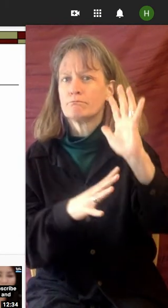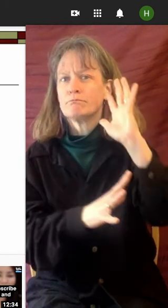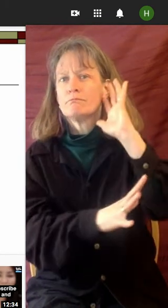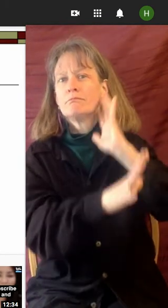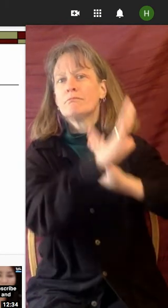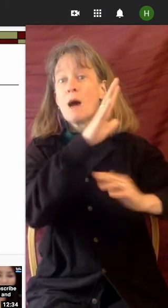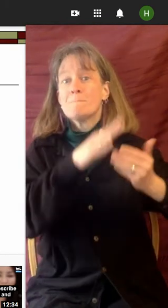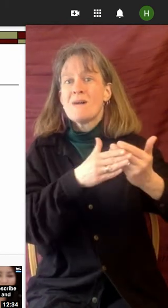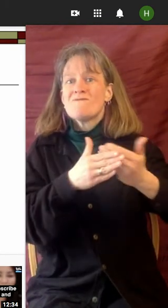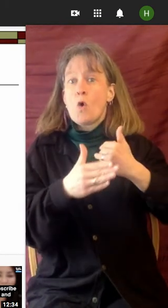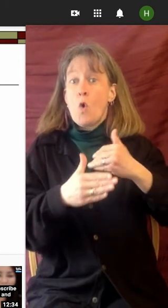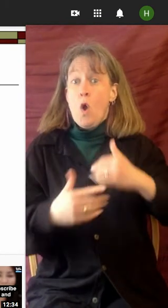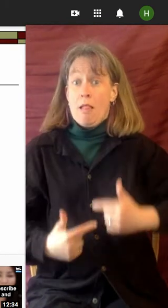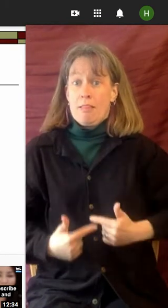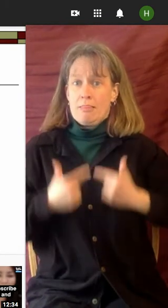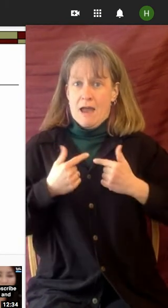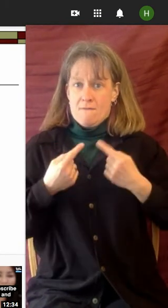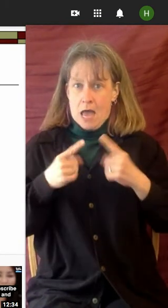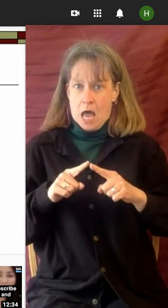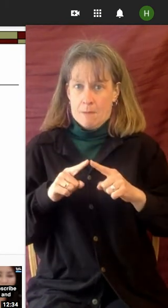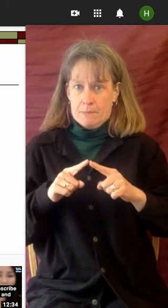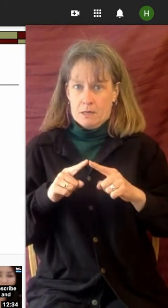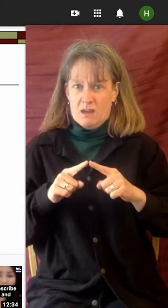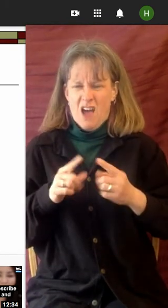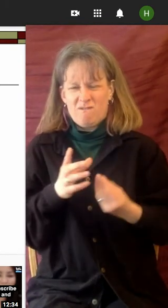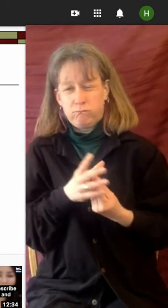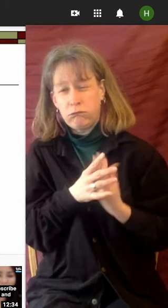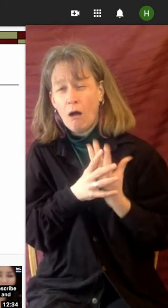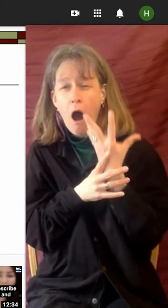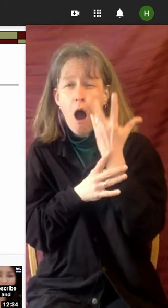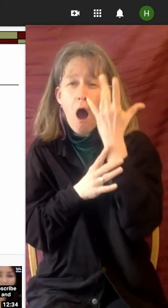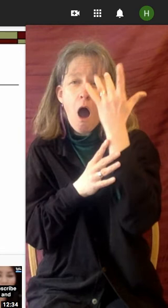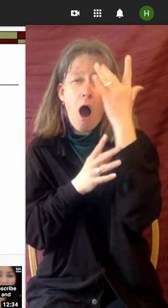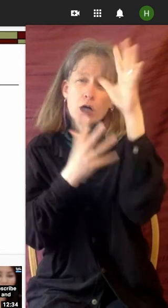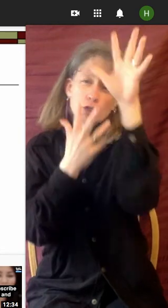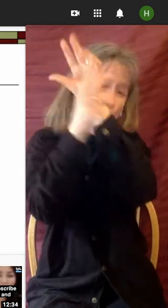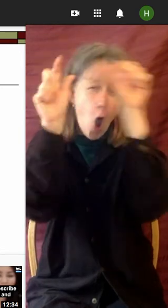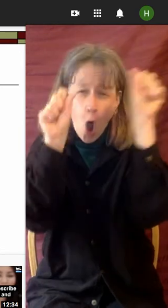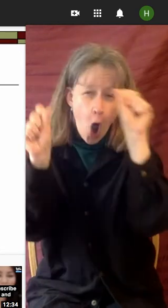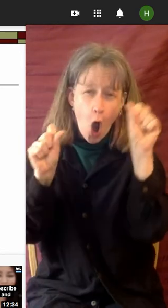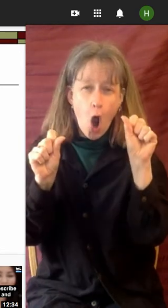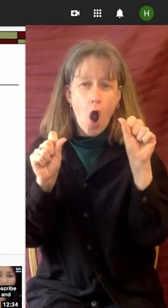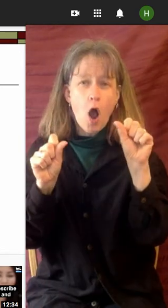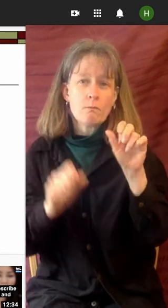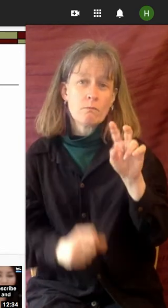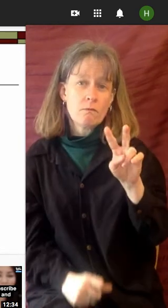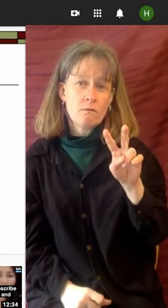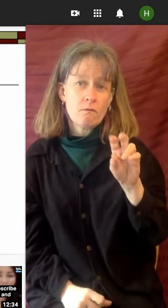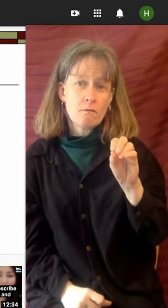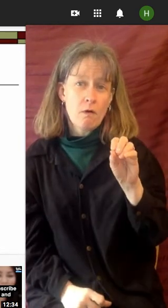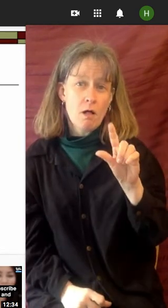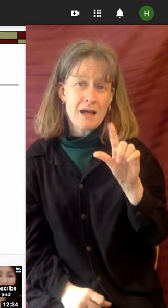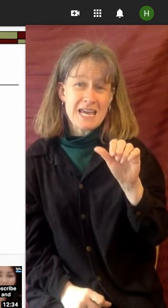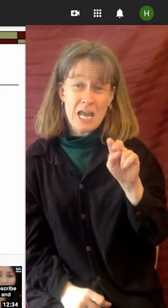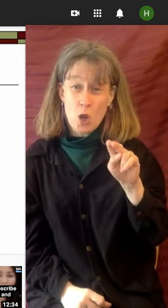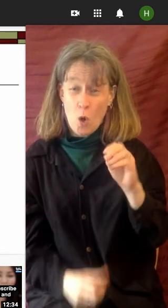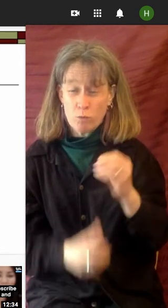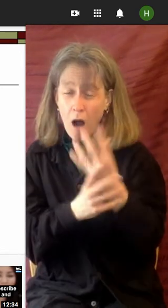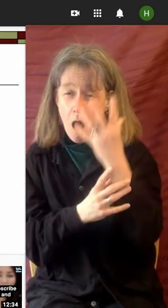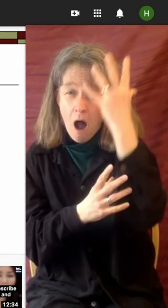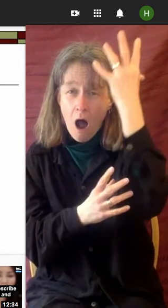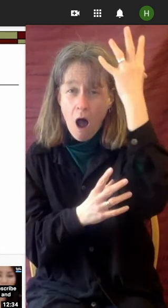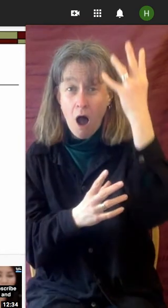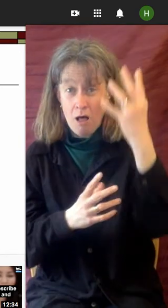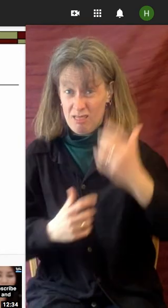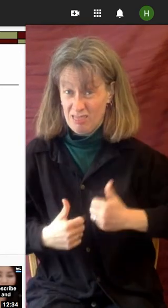there. Lots of volcanoes and storms, and it was not a good place for life yet.